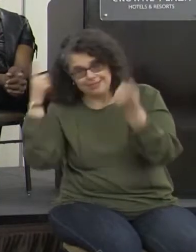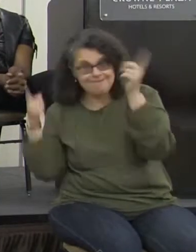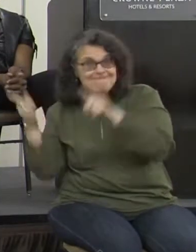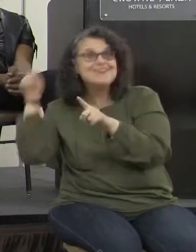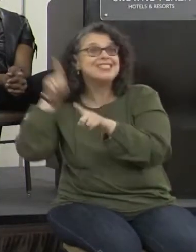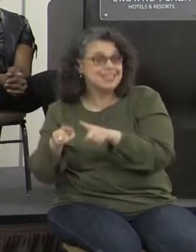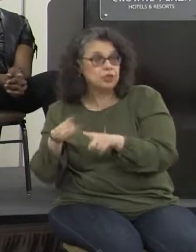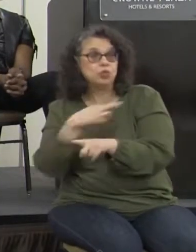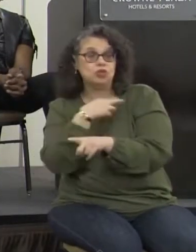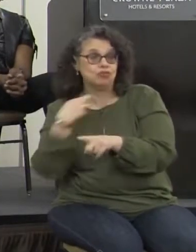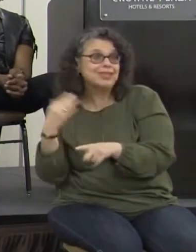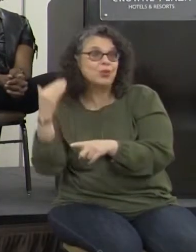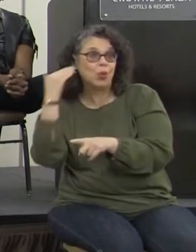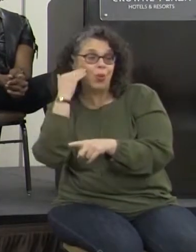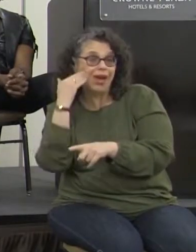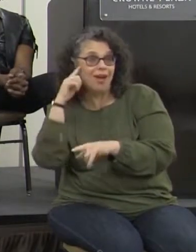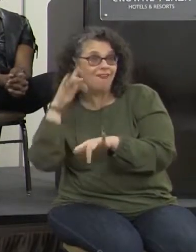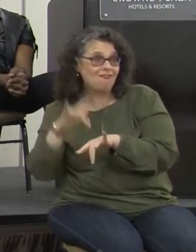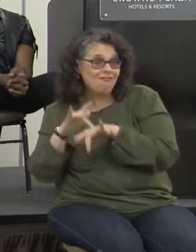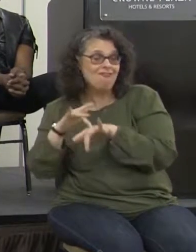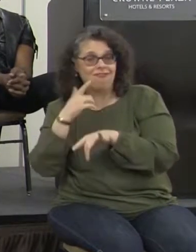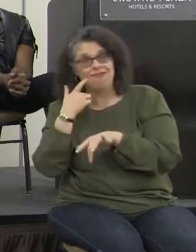consensual, risk-aware fetish?